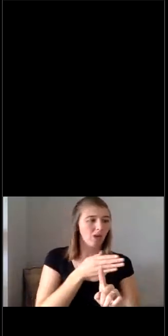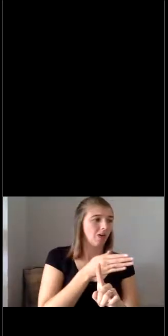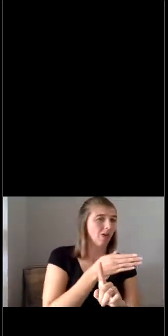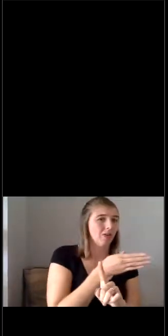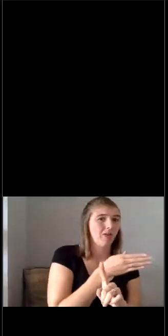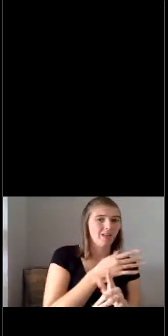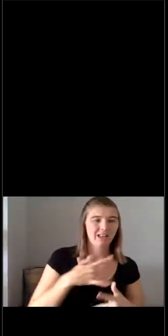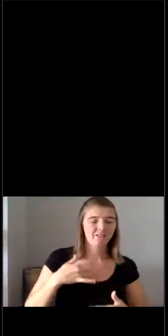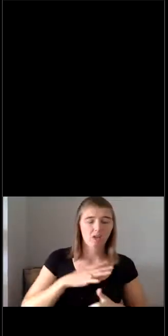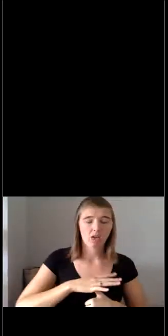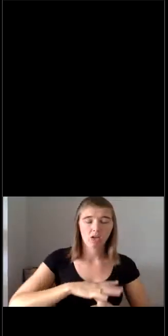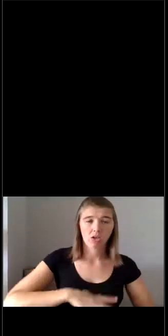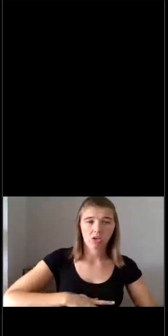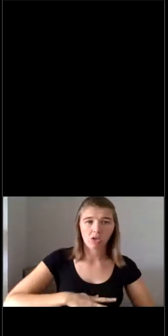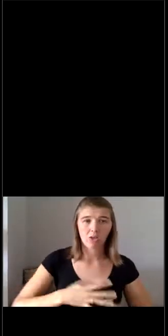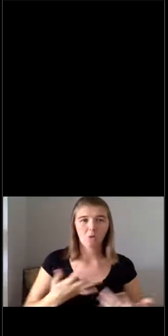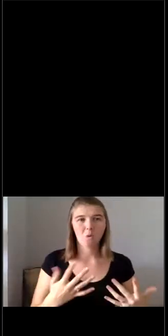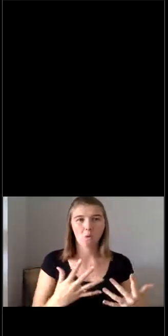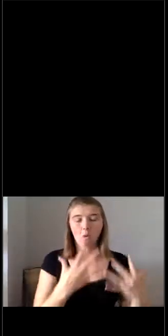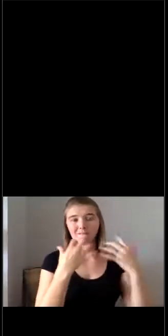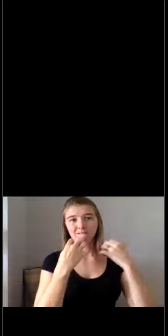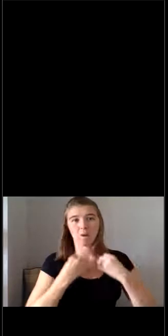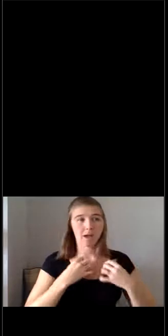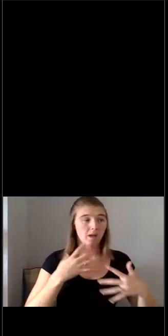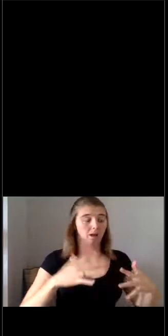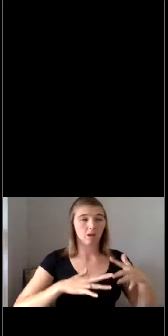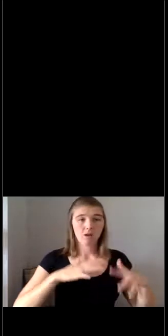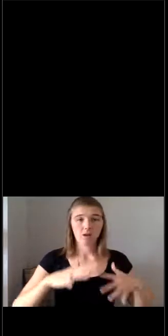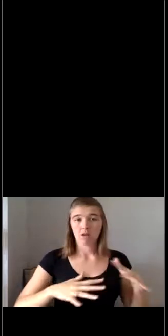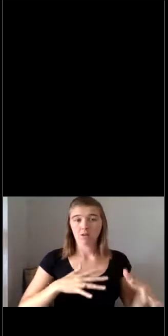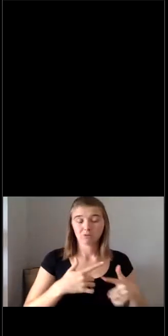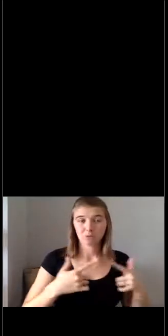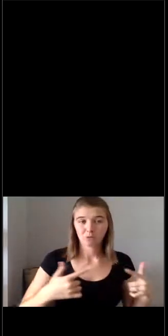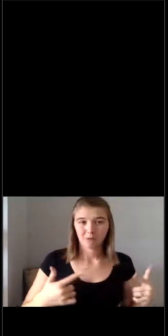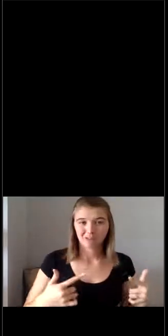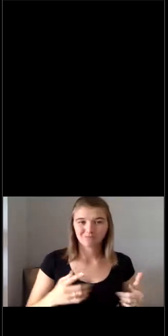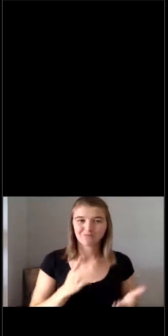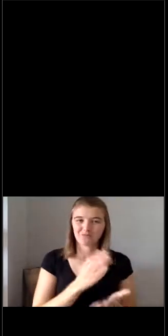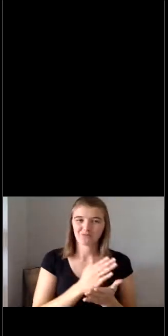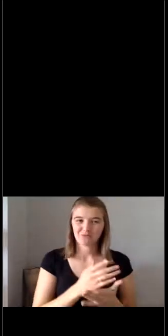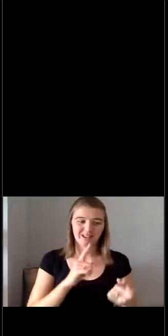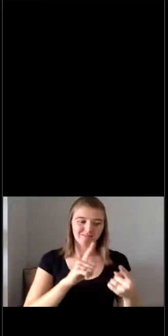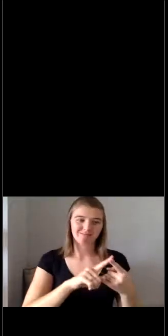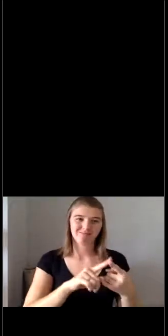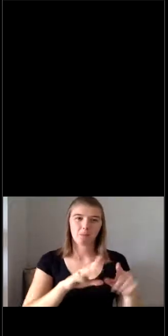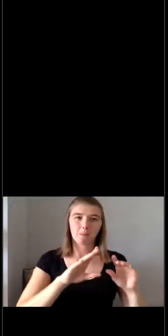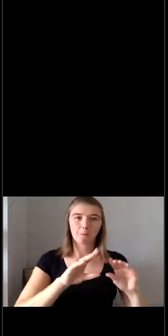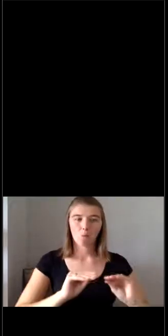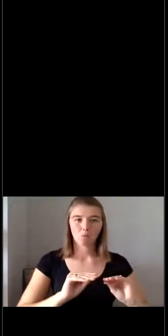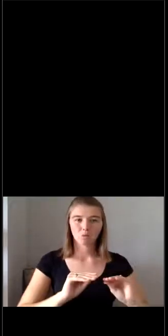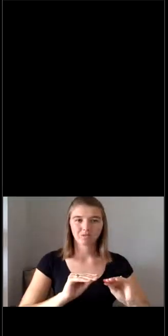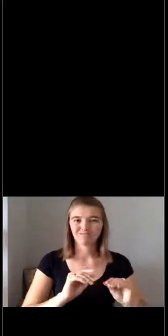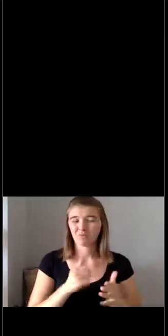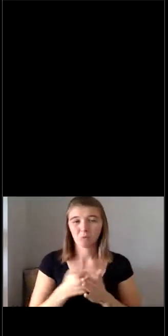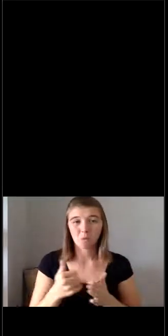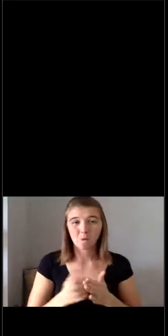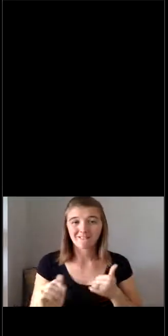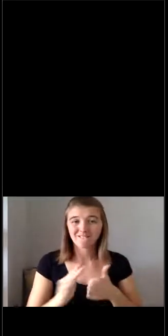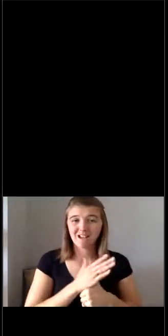the three main steps to resilience, pausing, reframing, and next stepping work like this. The reason a pause comes first is because we always have a very